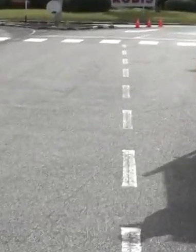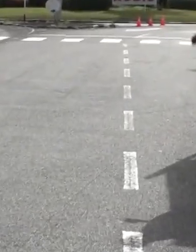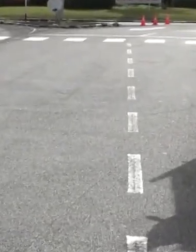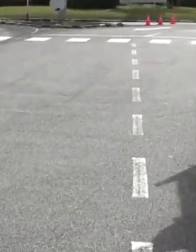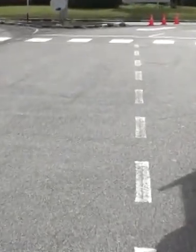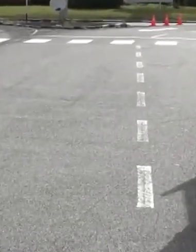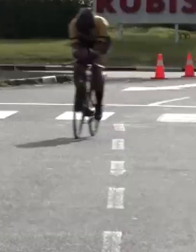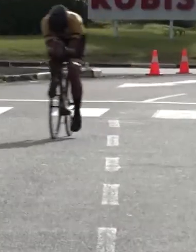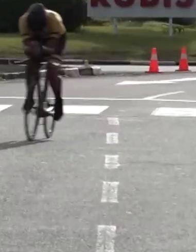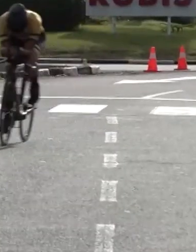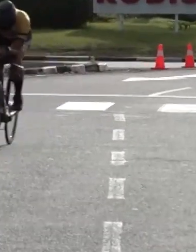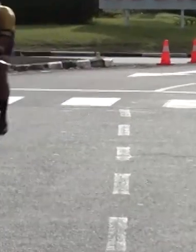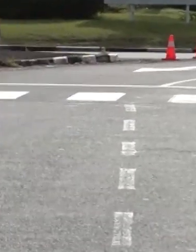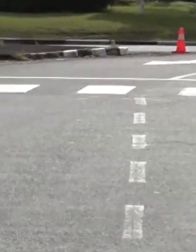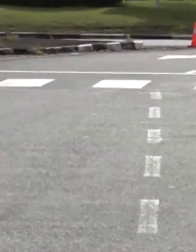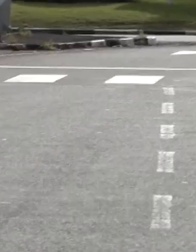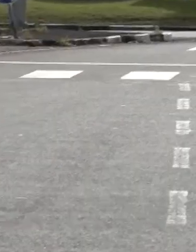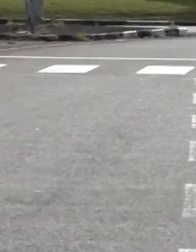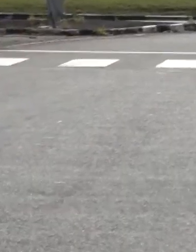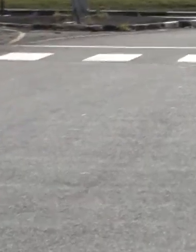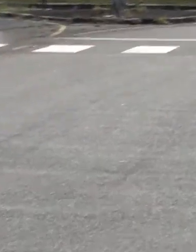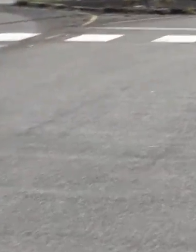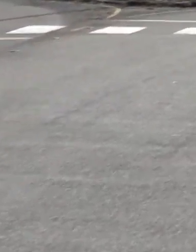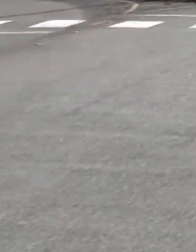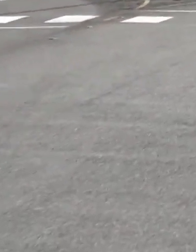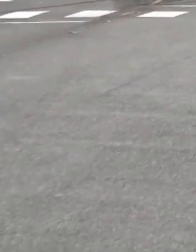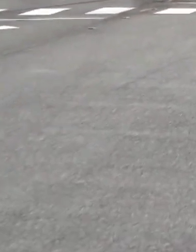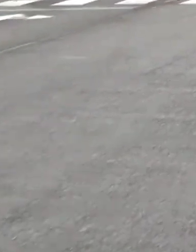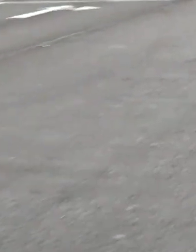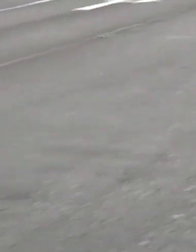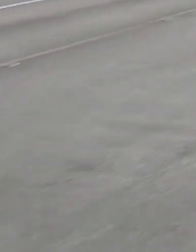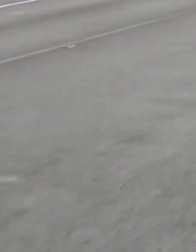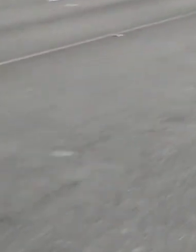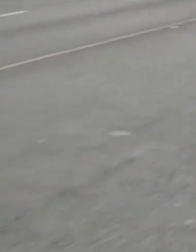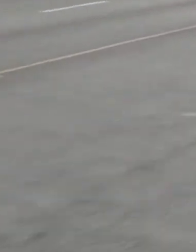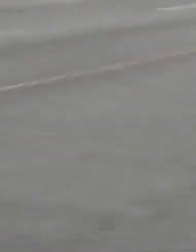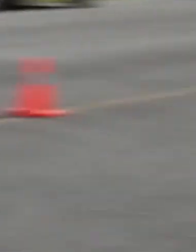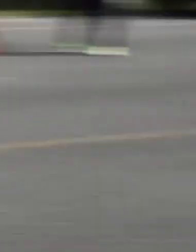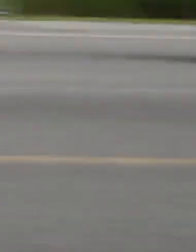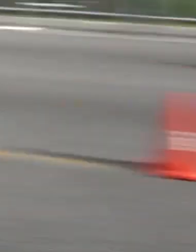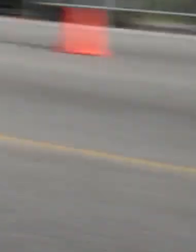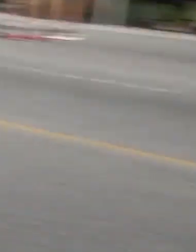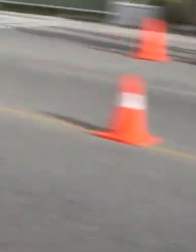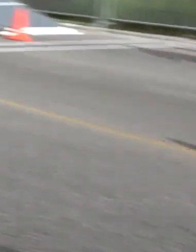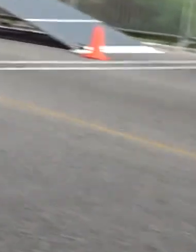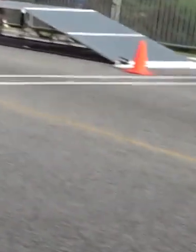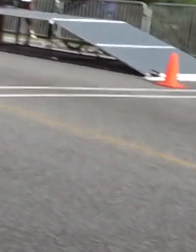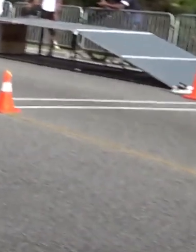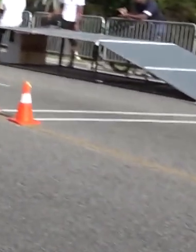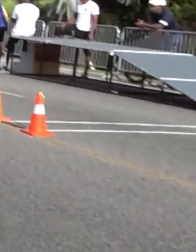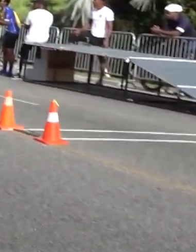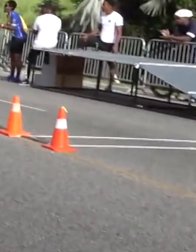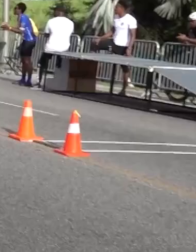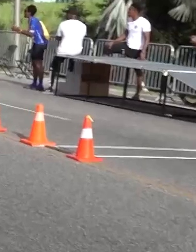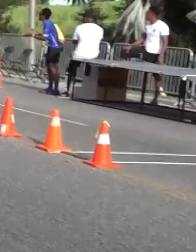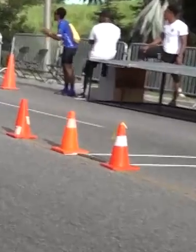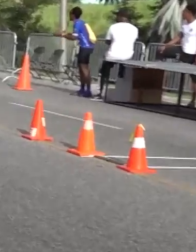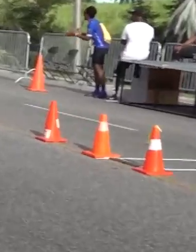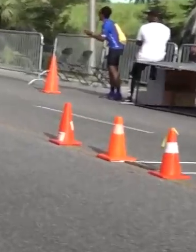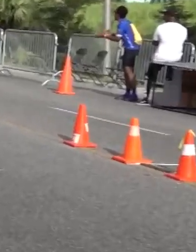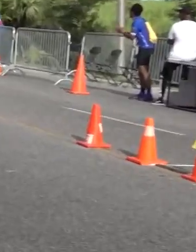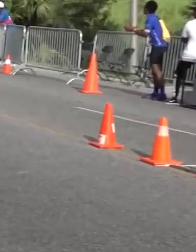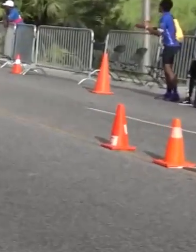was competitive. The juvenile female category was a 2-lap race, 11.4 kilometers, starting